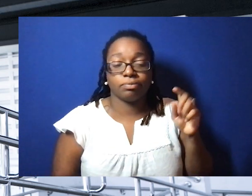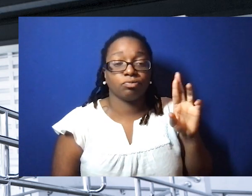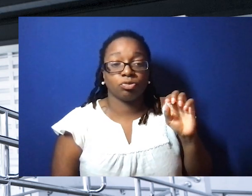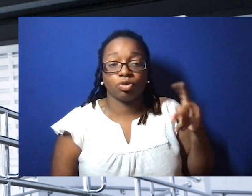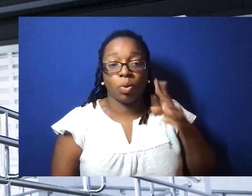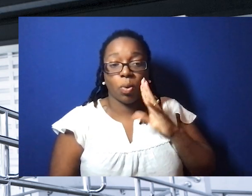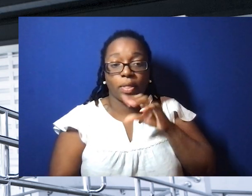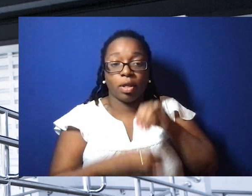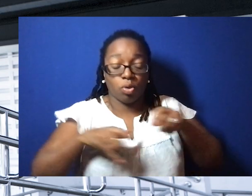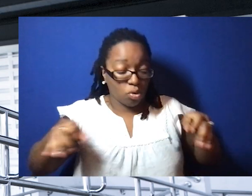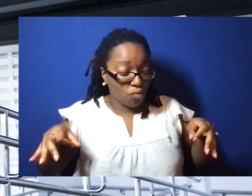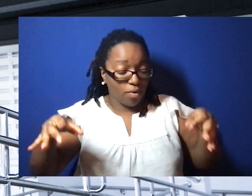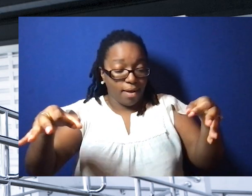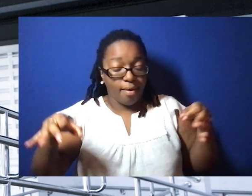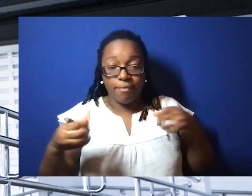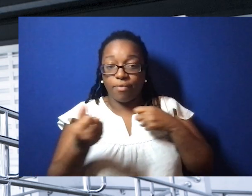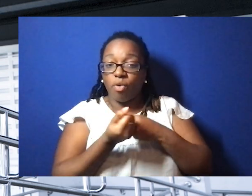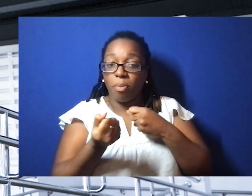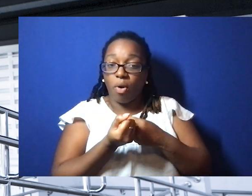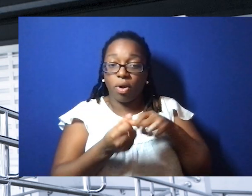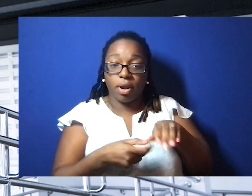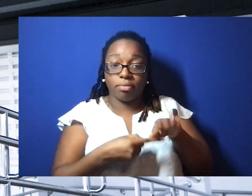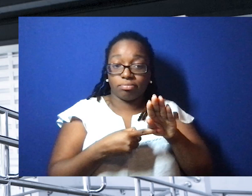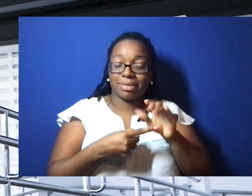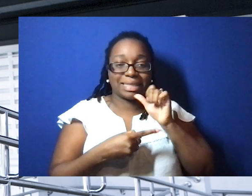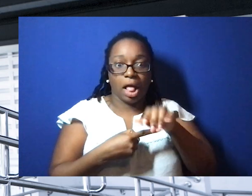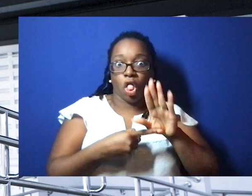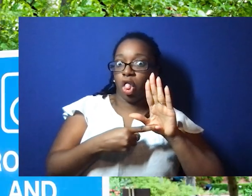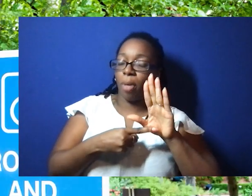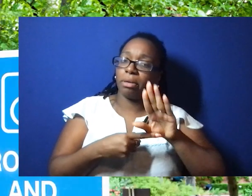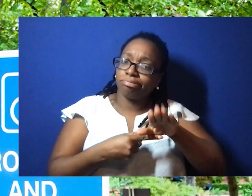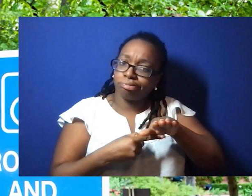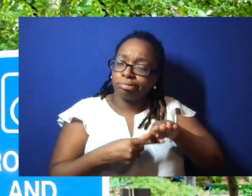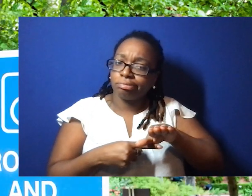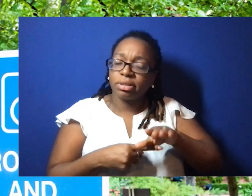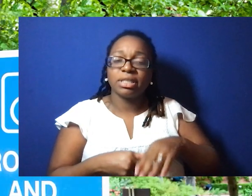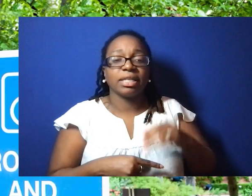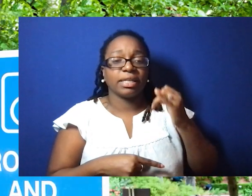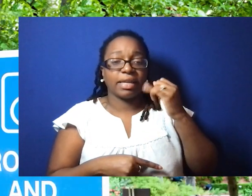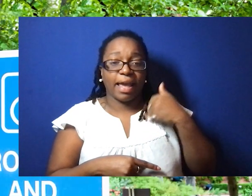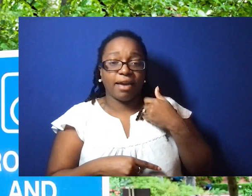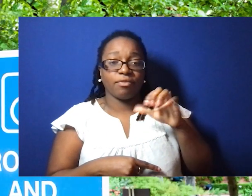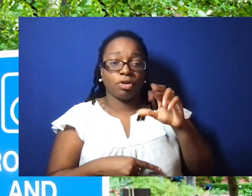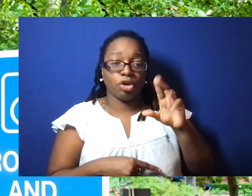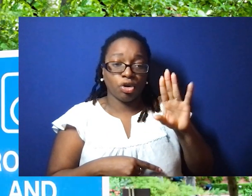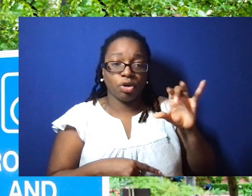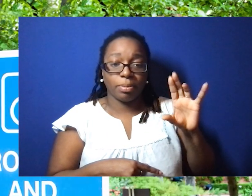Does the ramp include railings for support in an incline that's not too steep? Are there curb cuts?